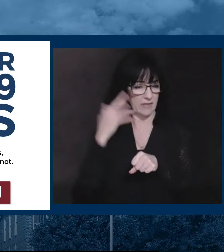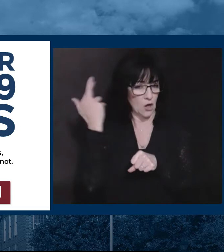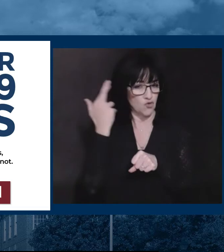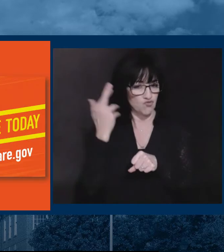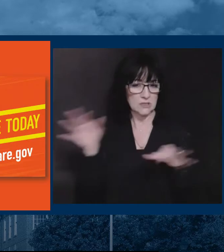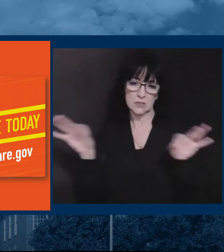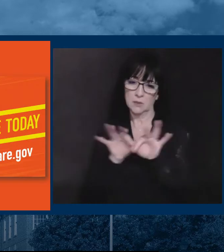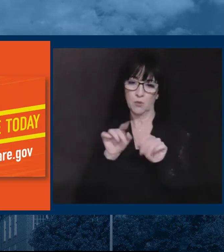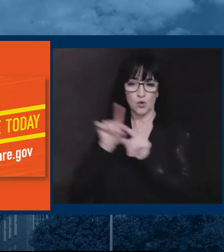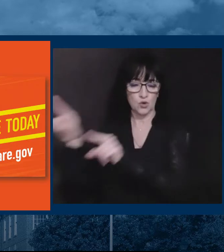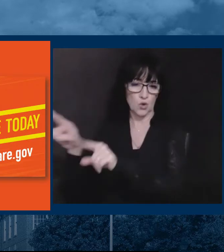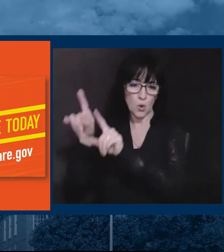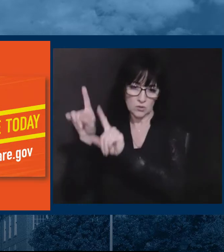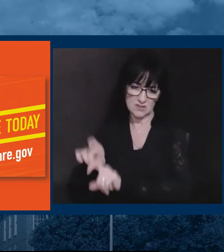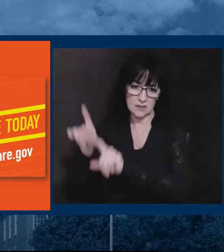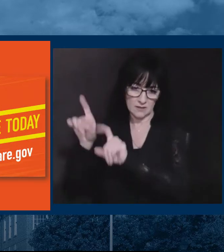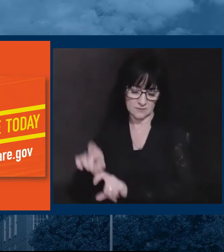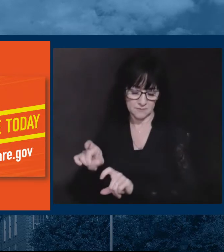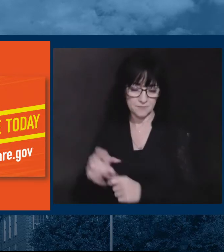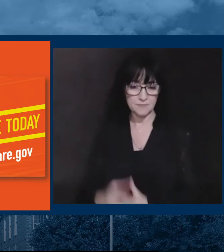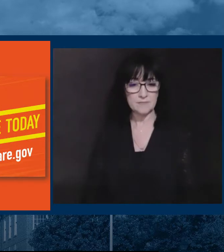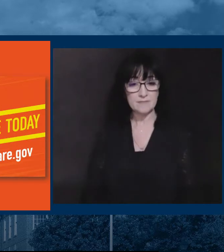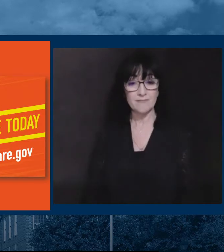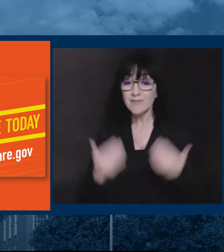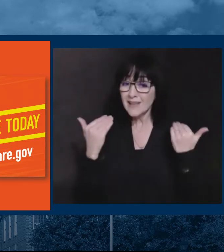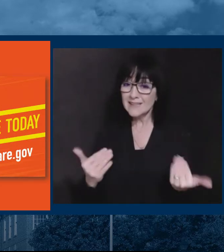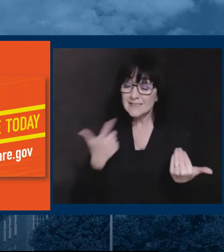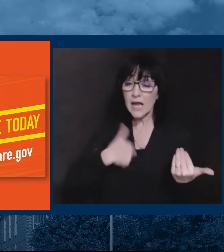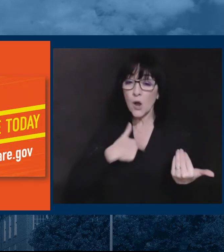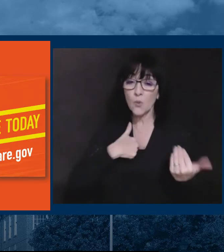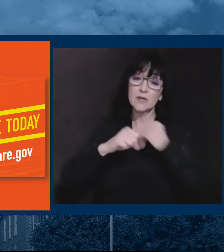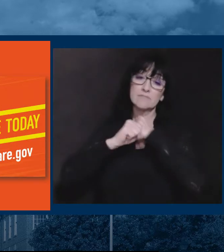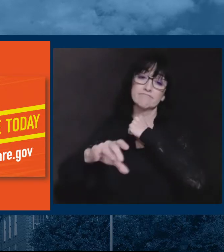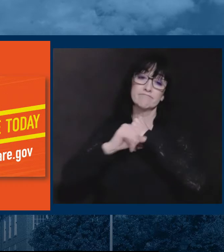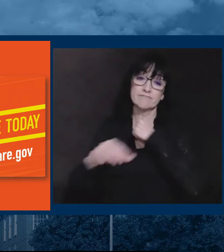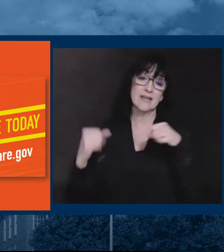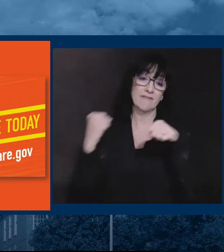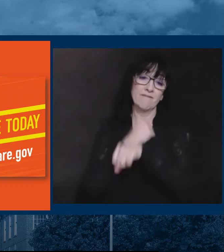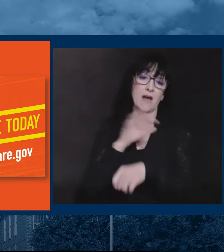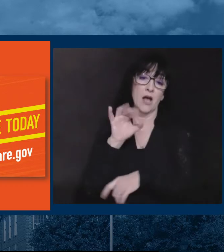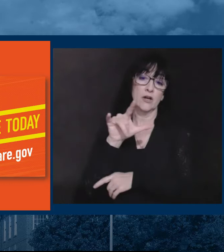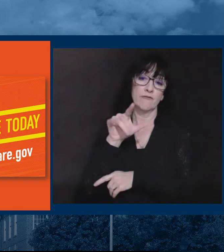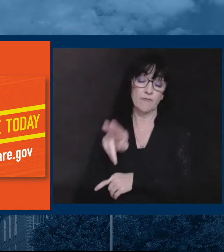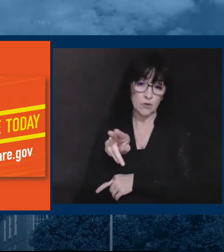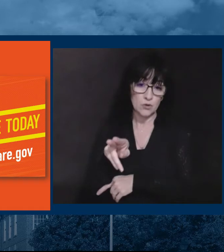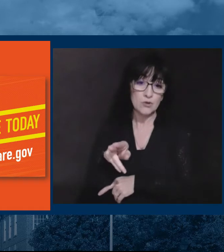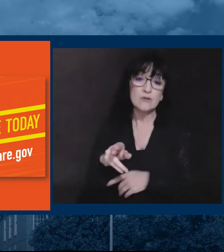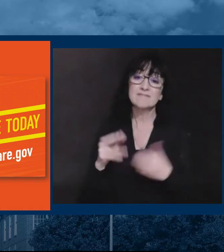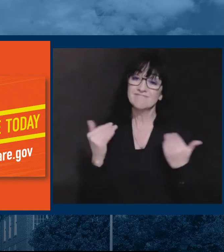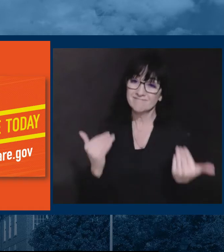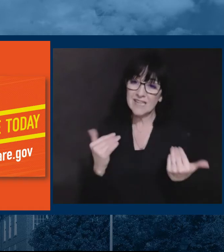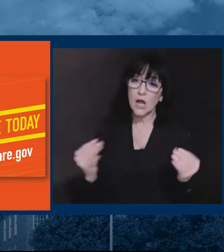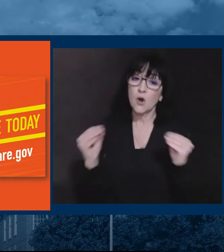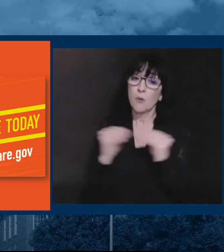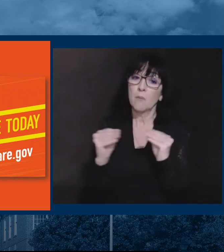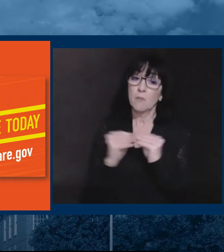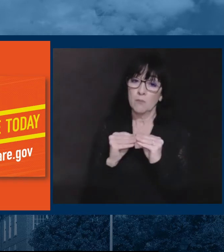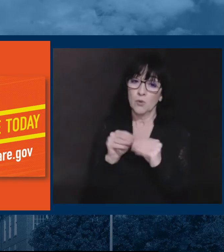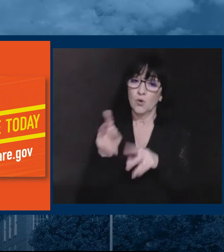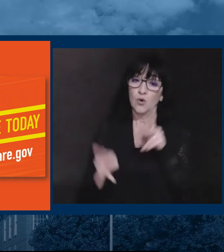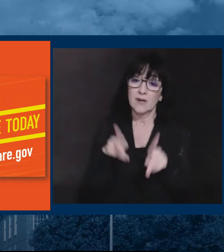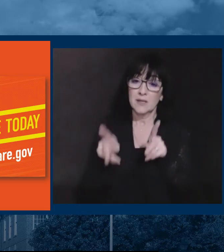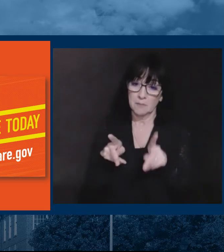have heard from the hospitals of late that they've seen some non-COVID related emergency room visits, some flu